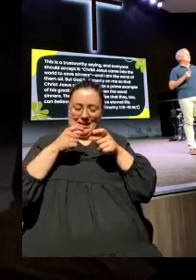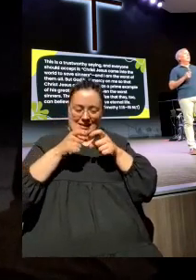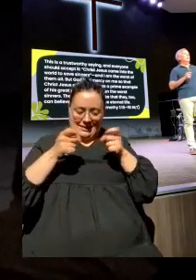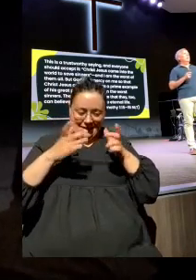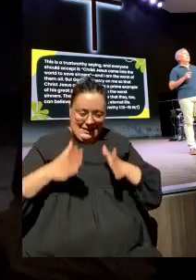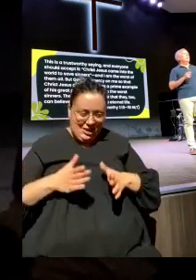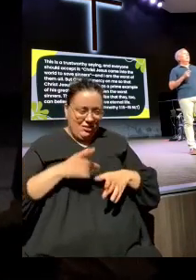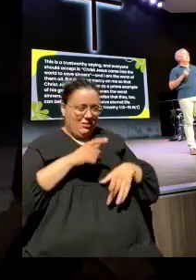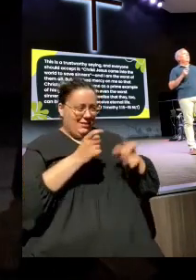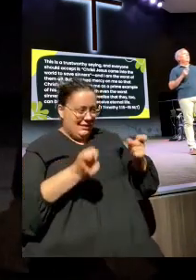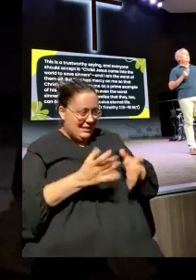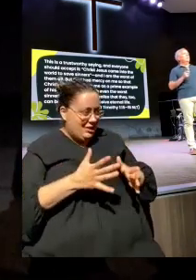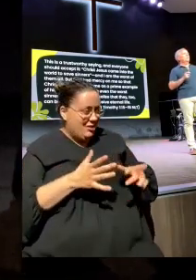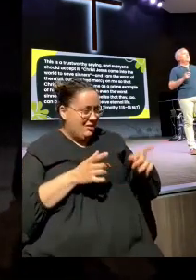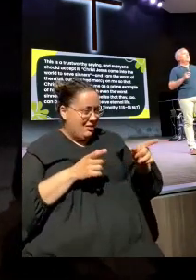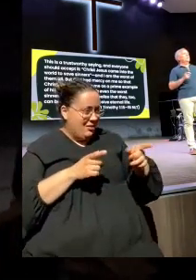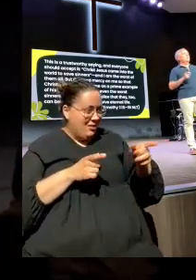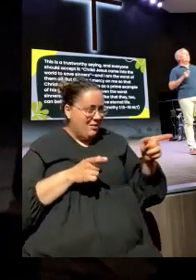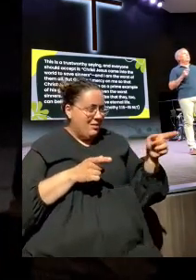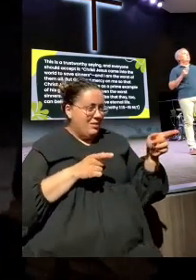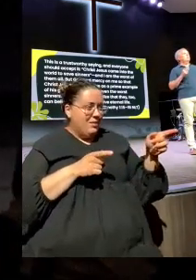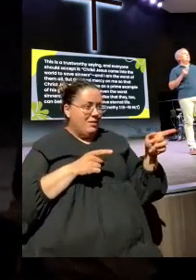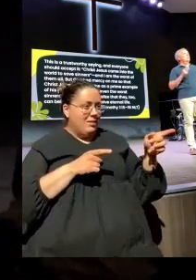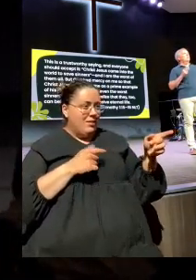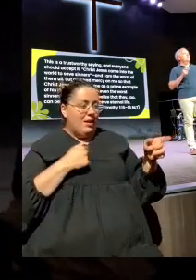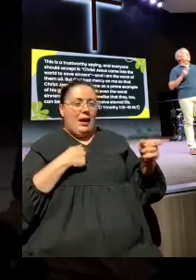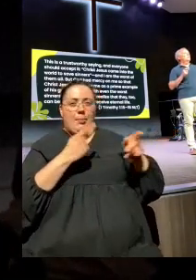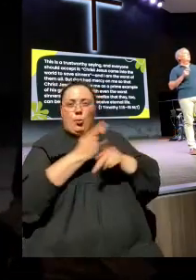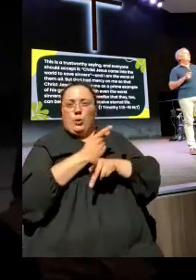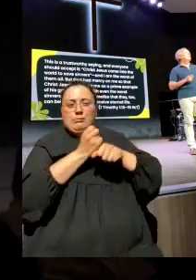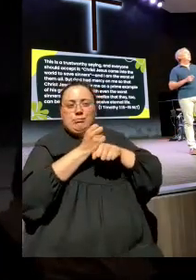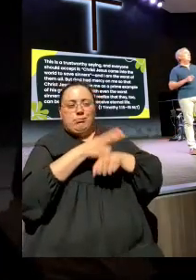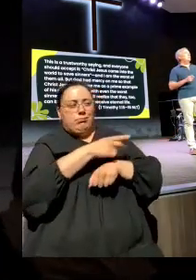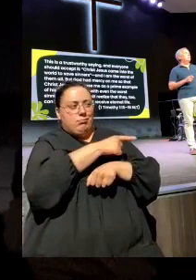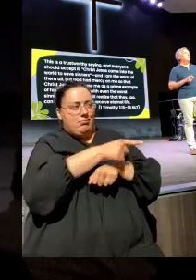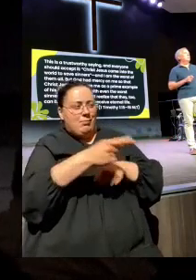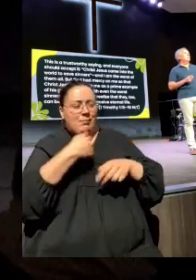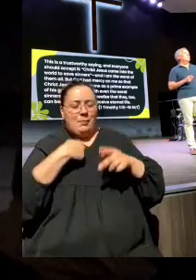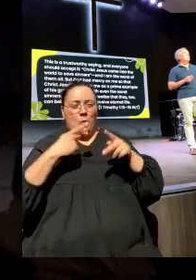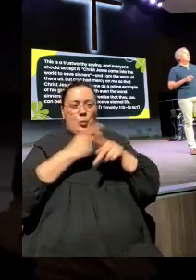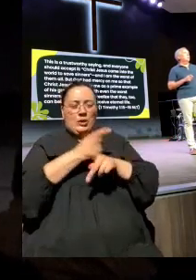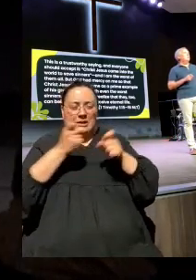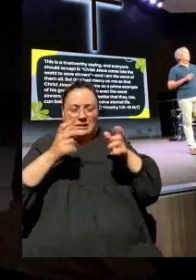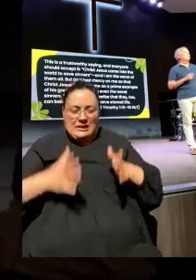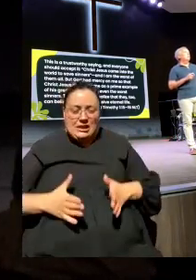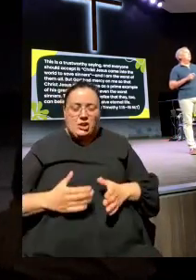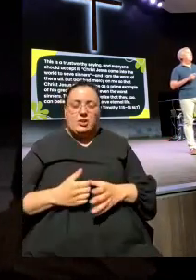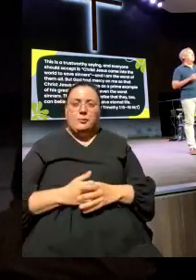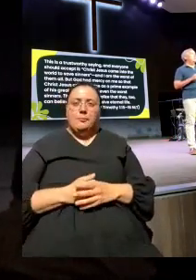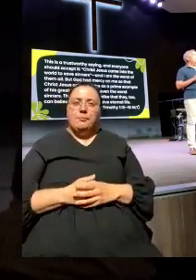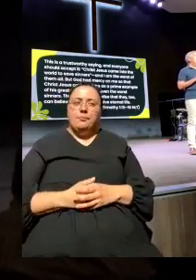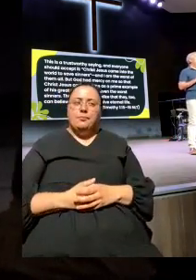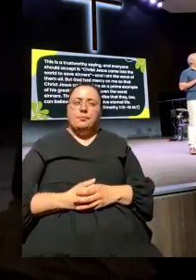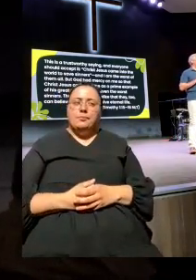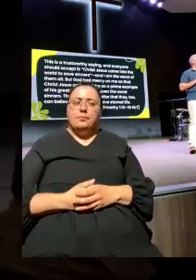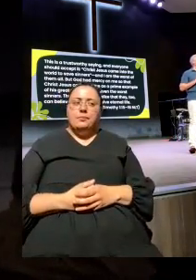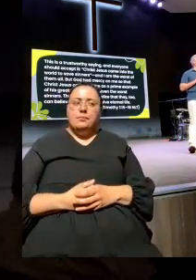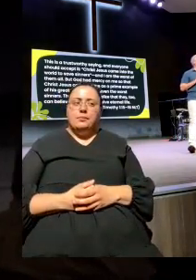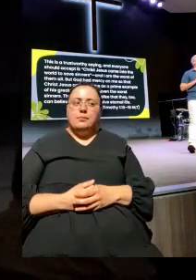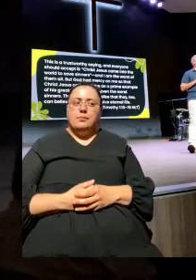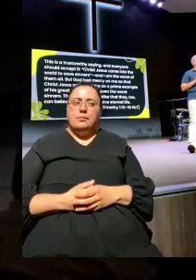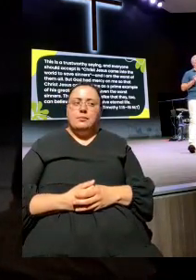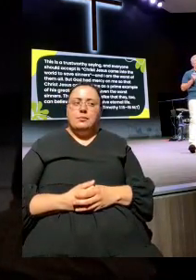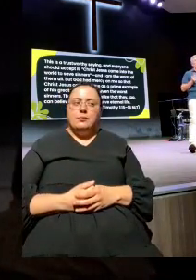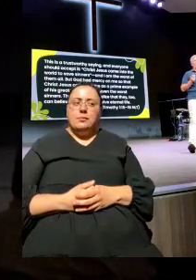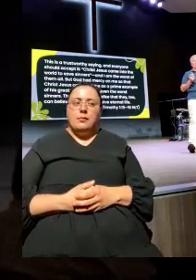as a prime example of his great patience with even the worst sinners. And then others will realize that they too can believe in